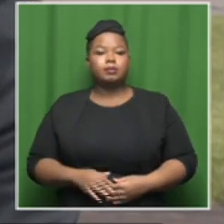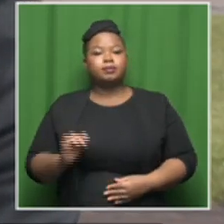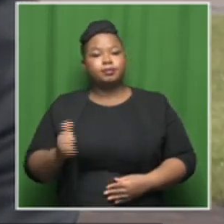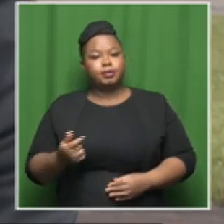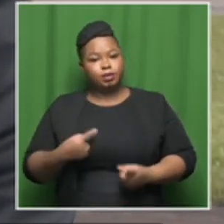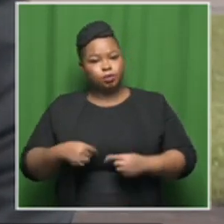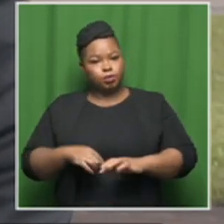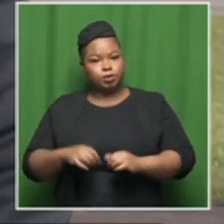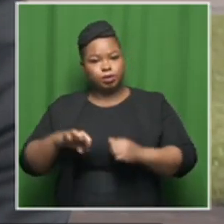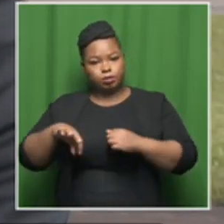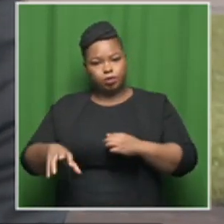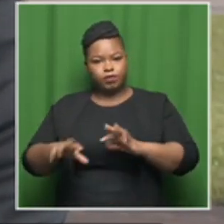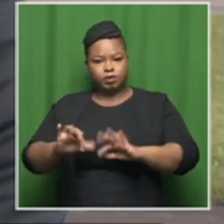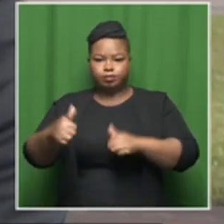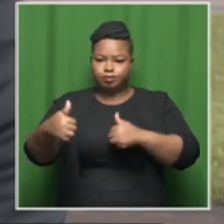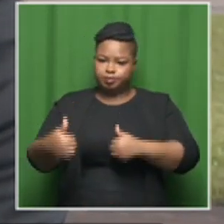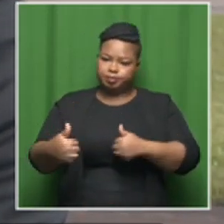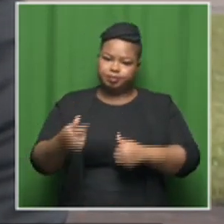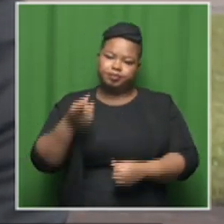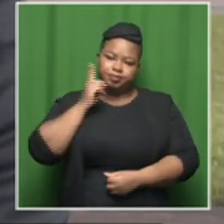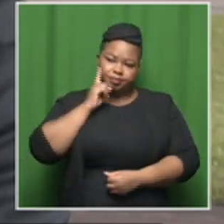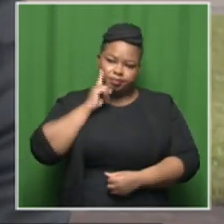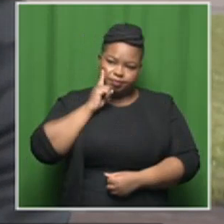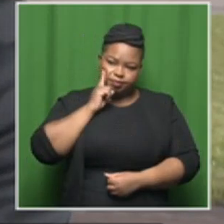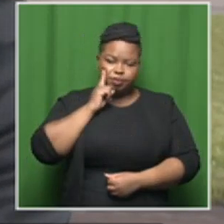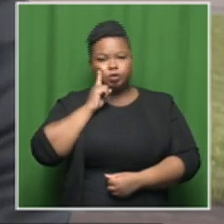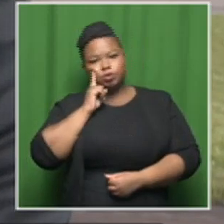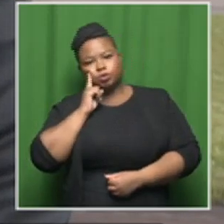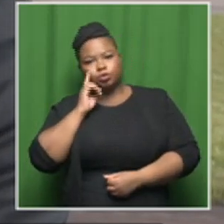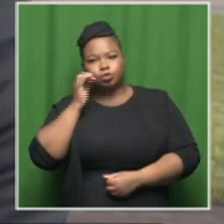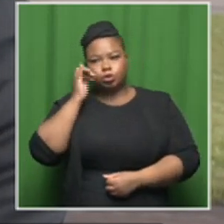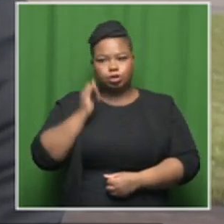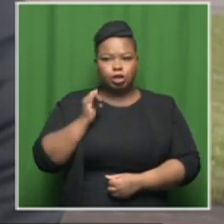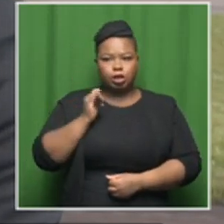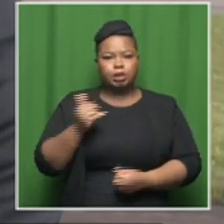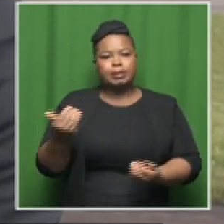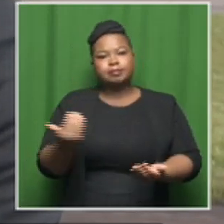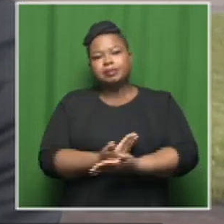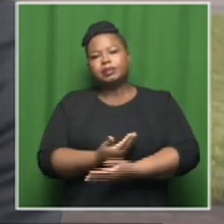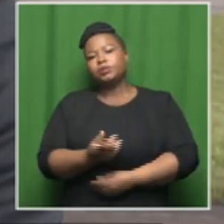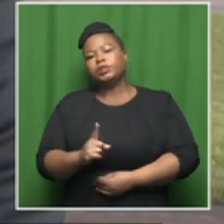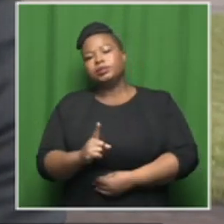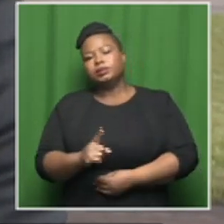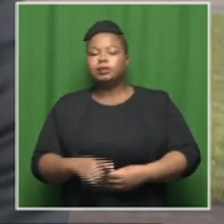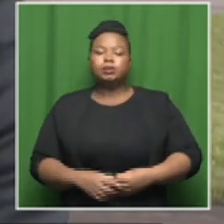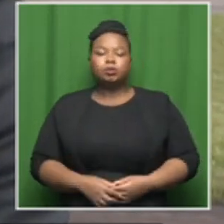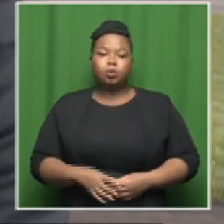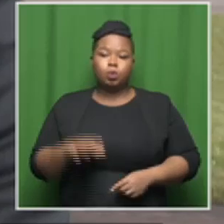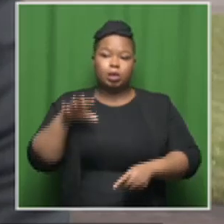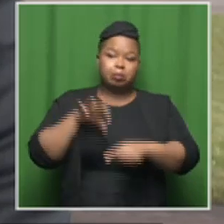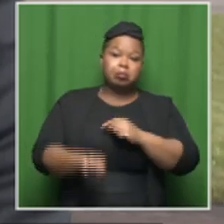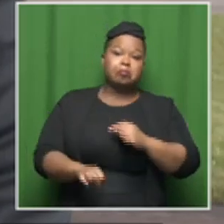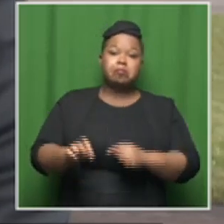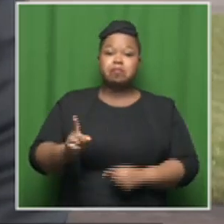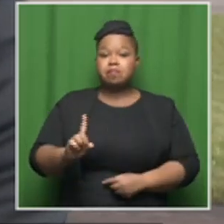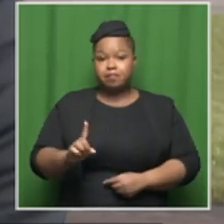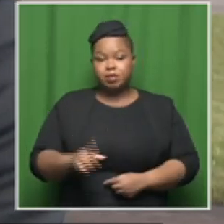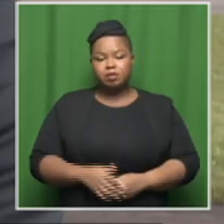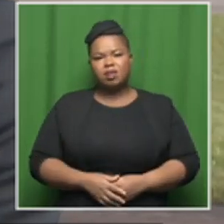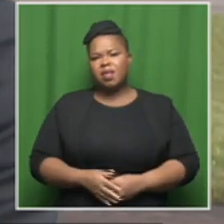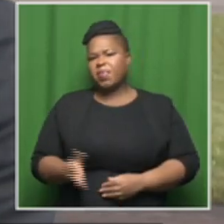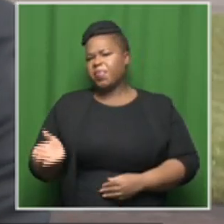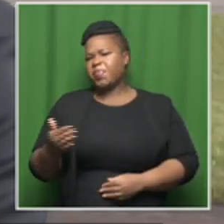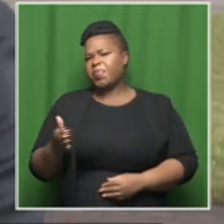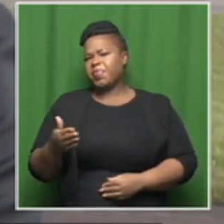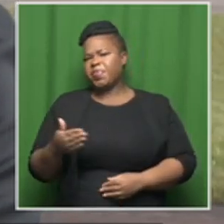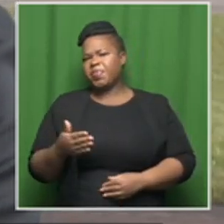down as a province and look at the blind spots. And one of the blind spots that we picked up was the absence or